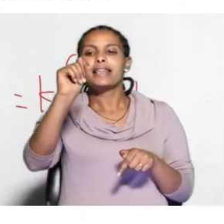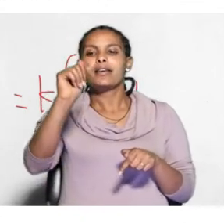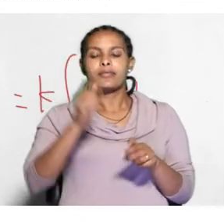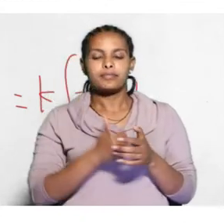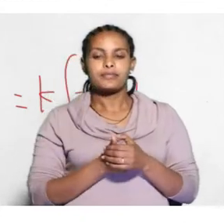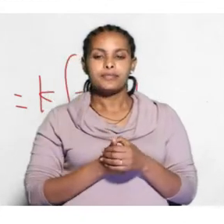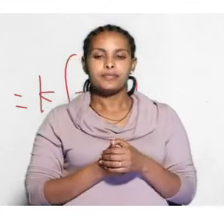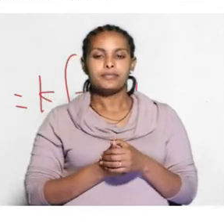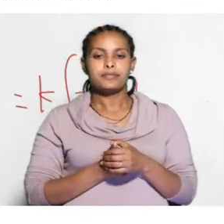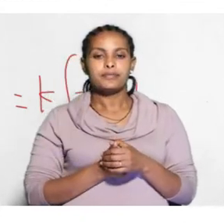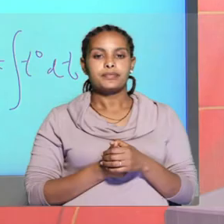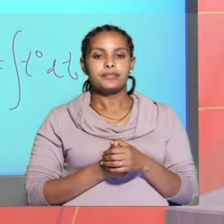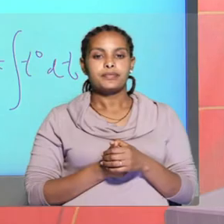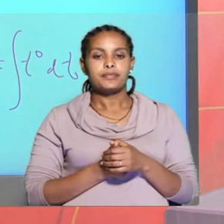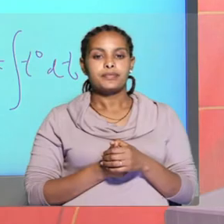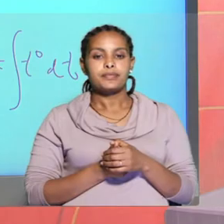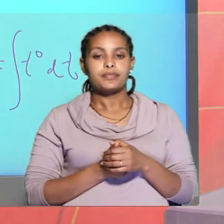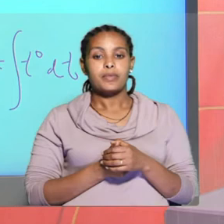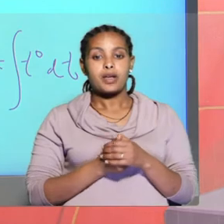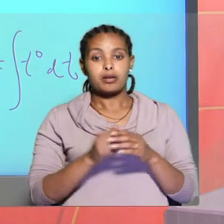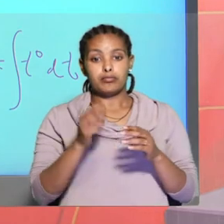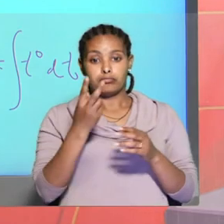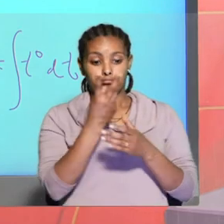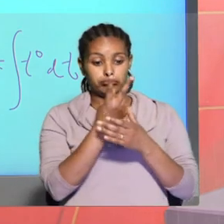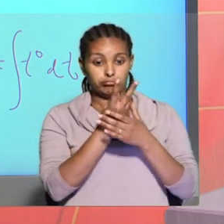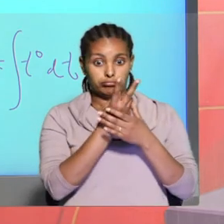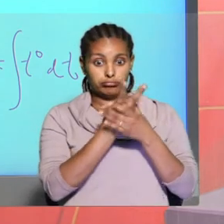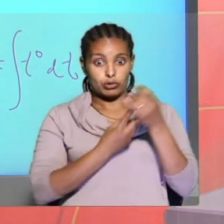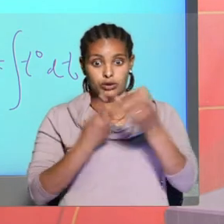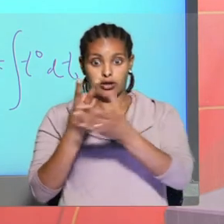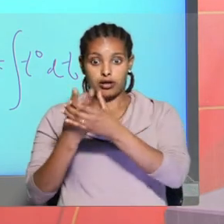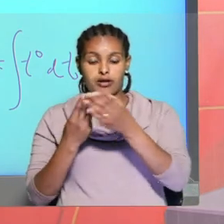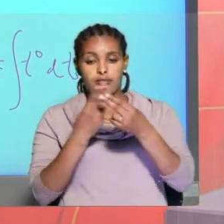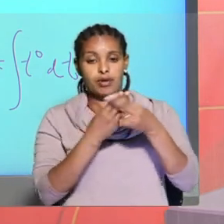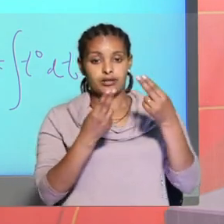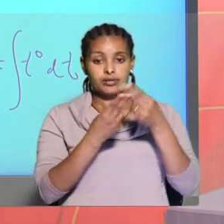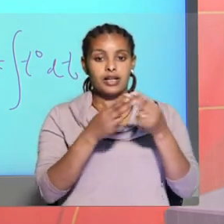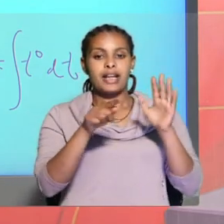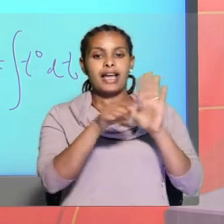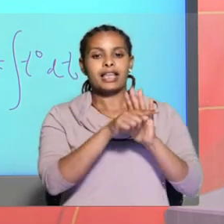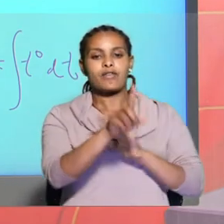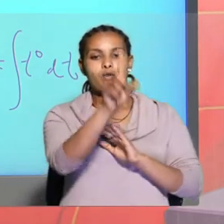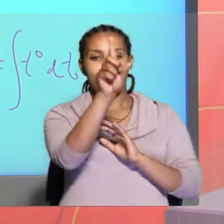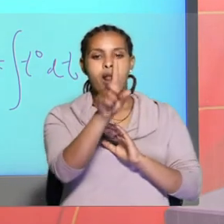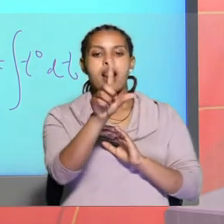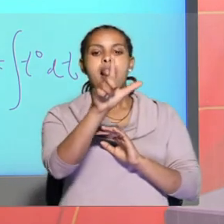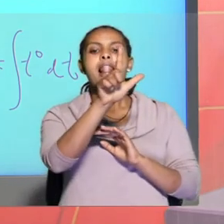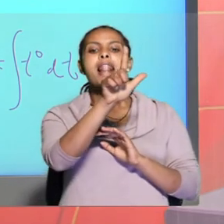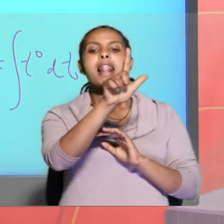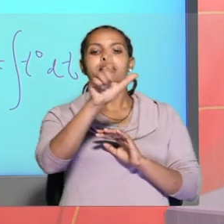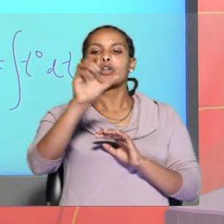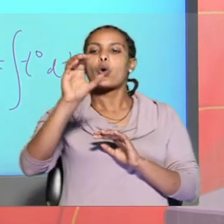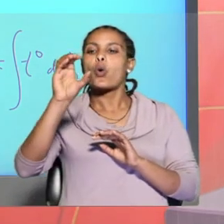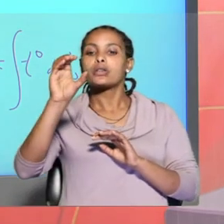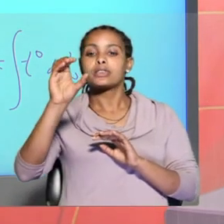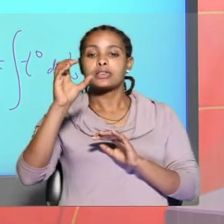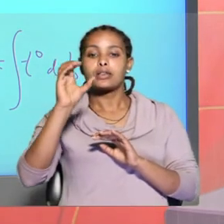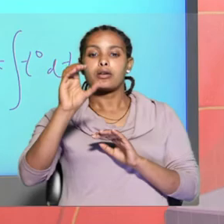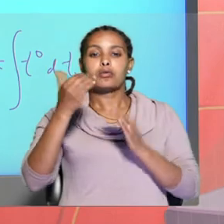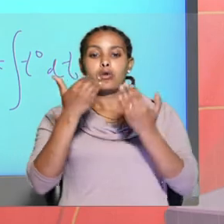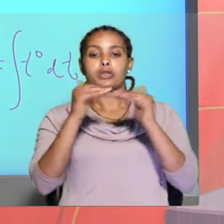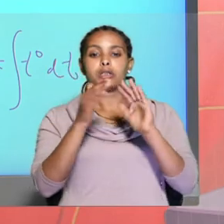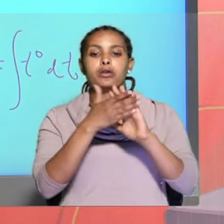t multiple sets by negative one this becomes land concentration of m